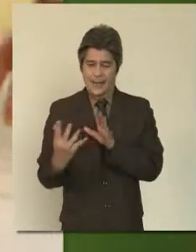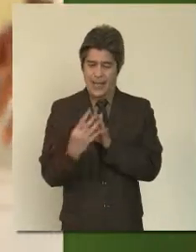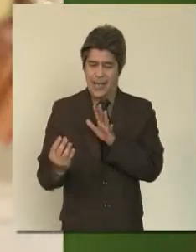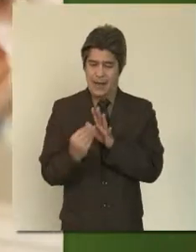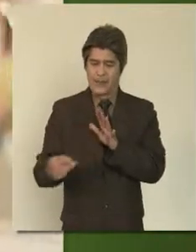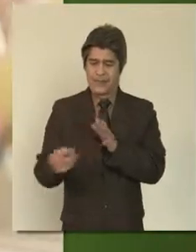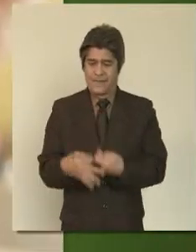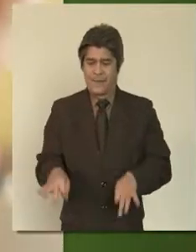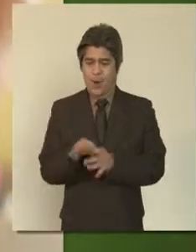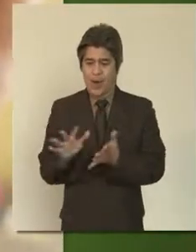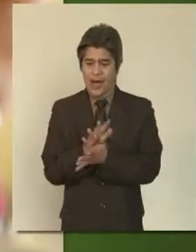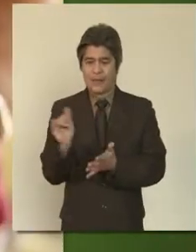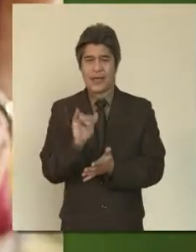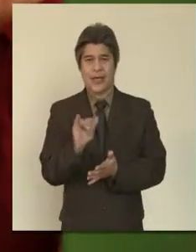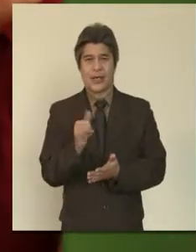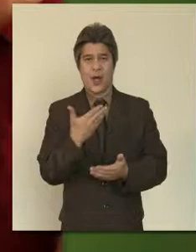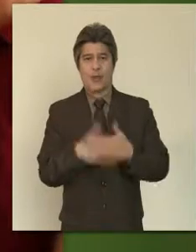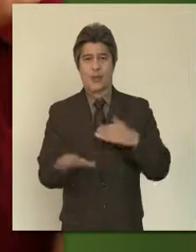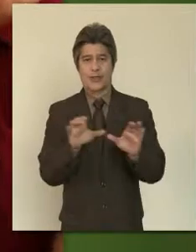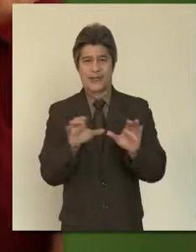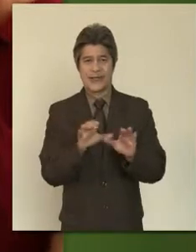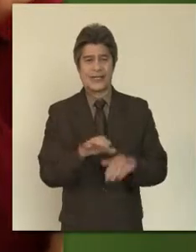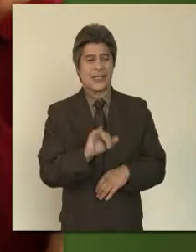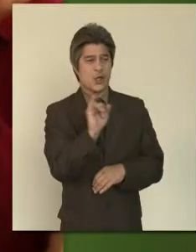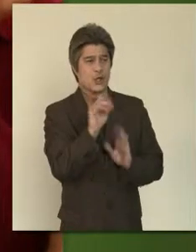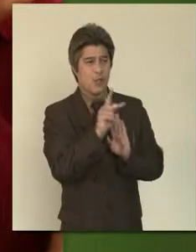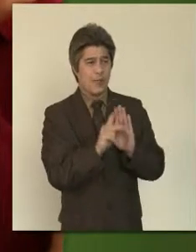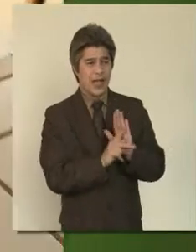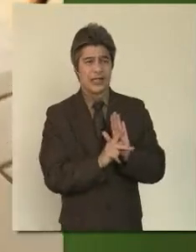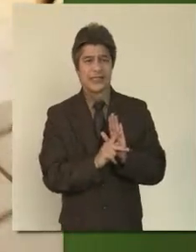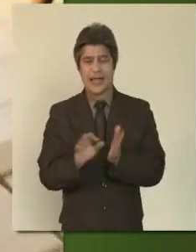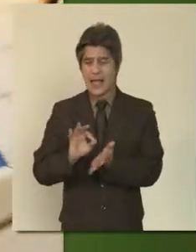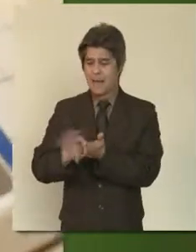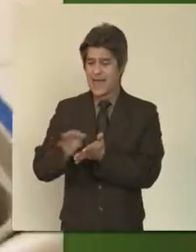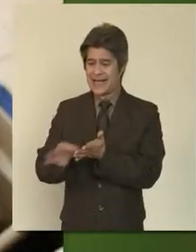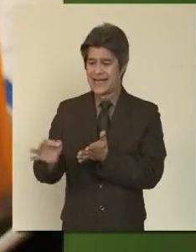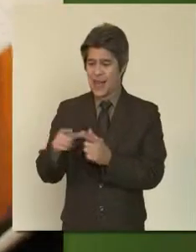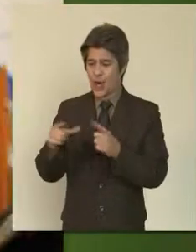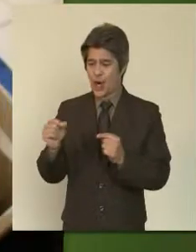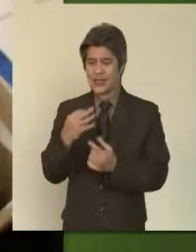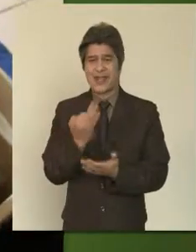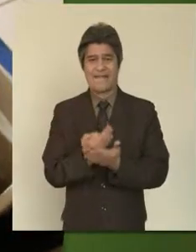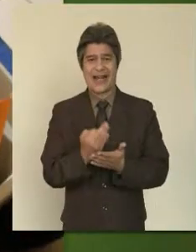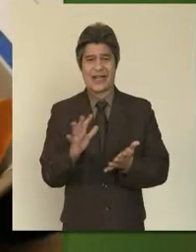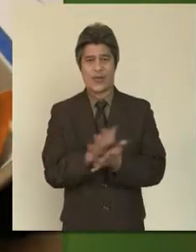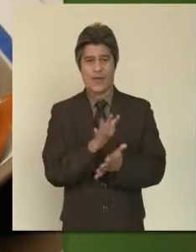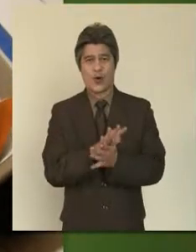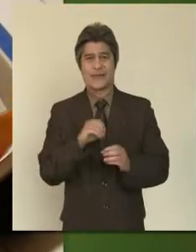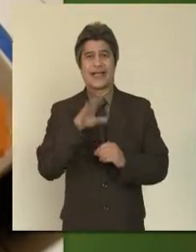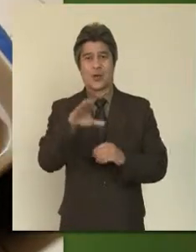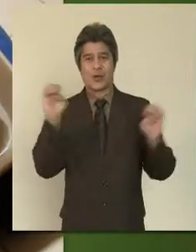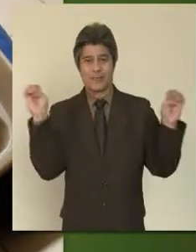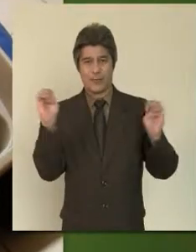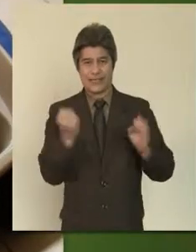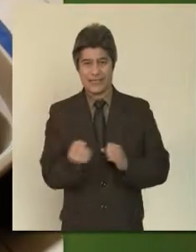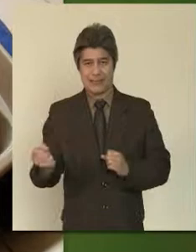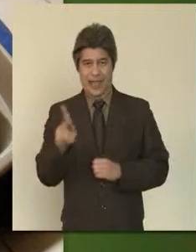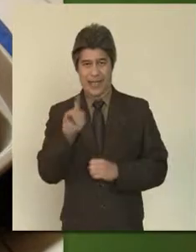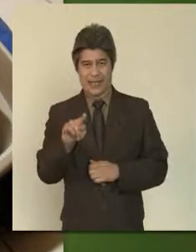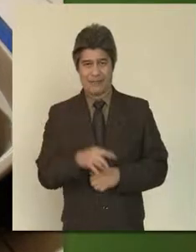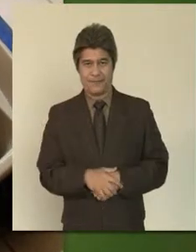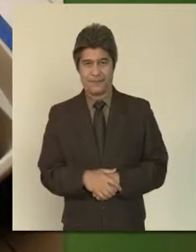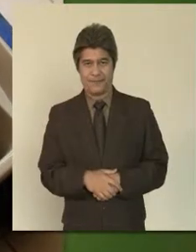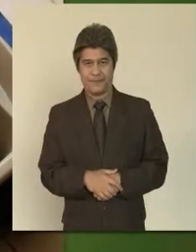Keep copies of important documents like birth certificates, insurance policies, Medicare cards, and financial forms in your emergency supply kit.